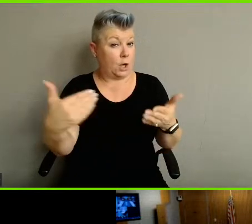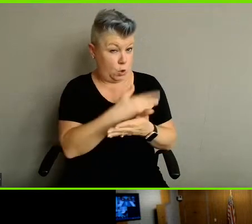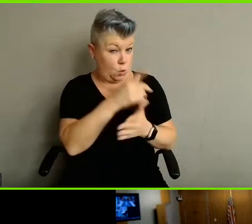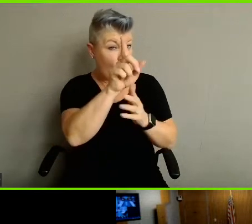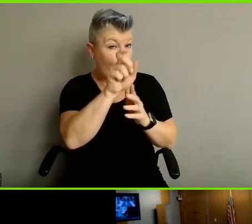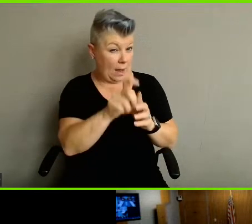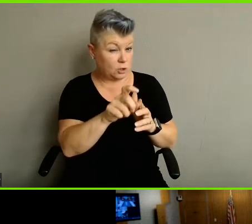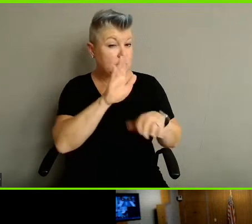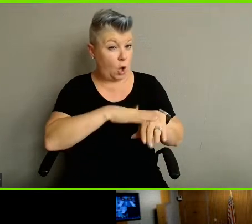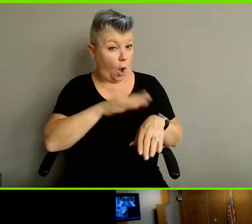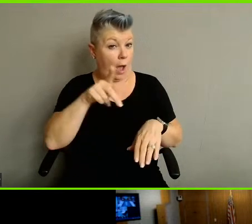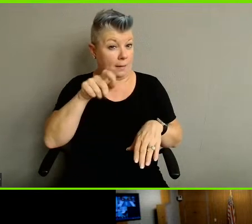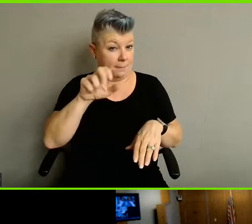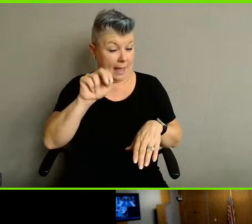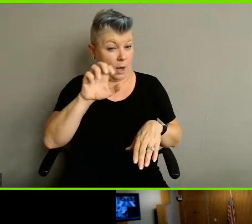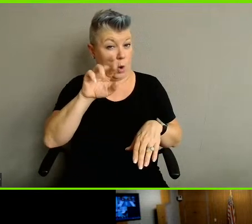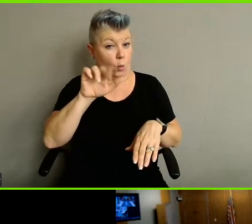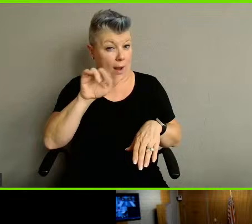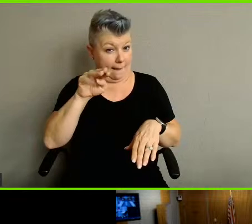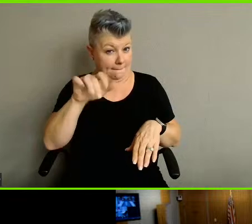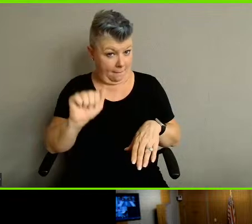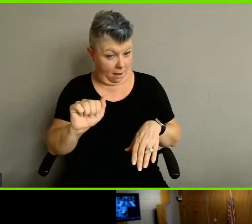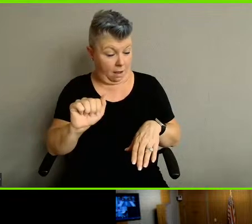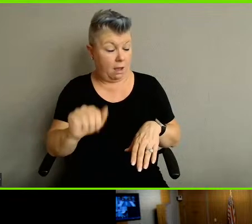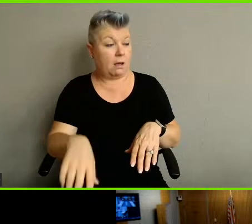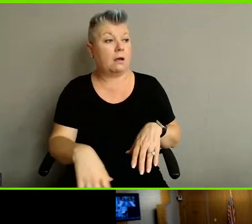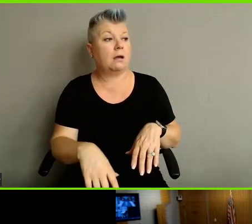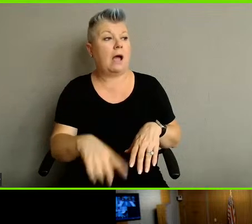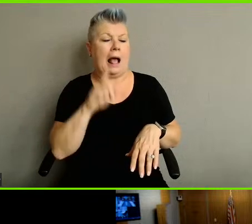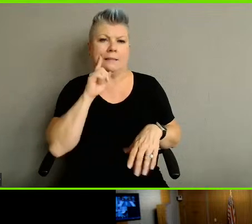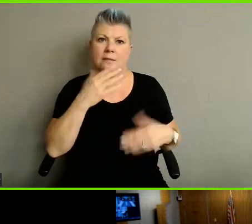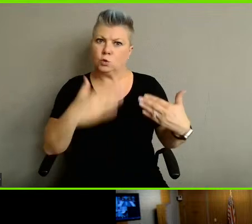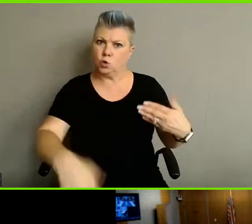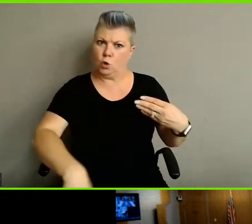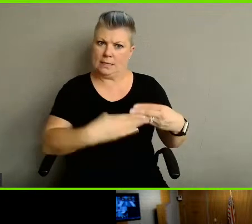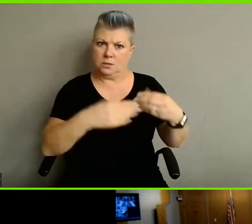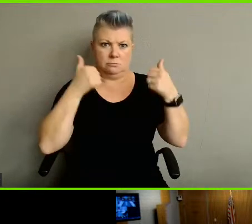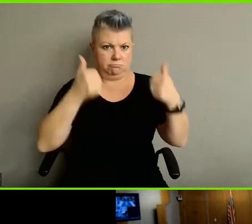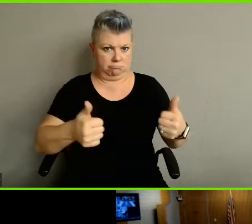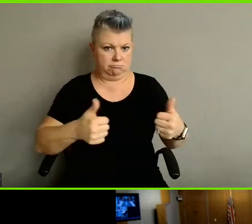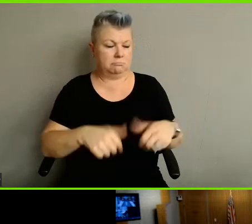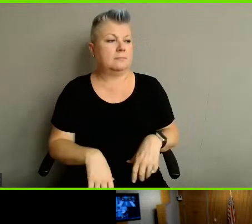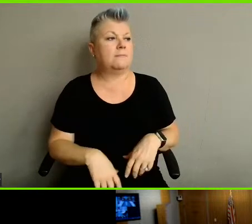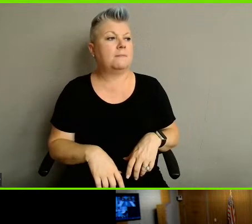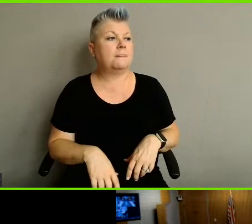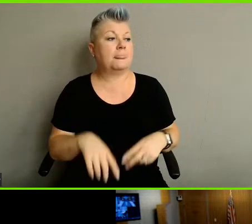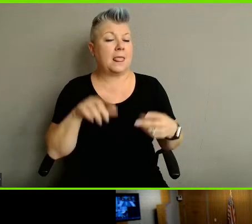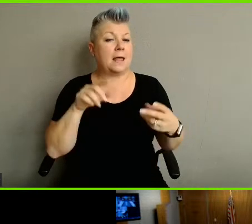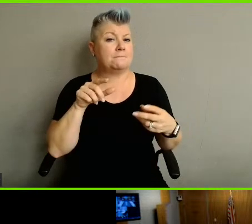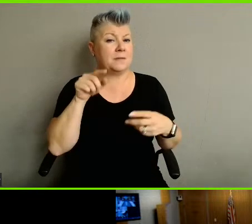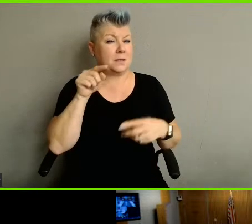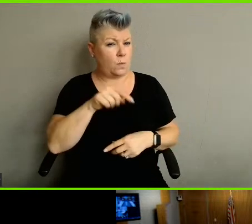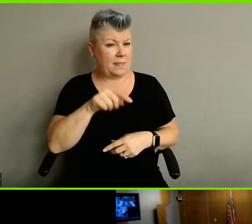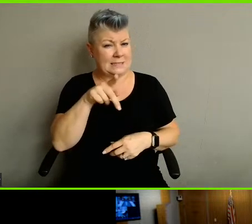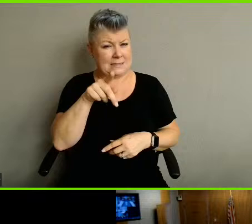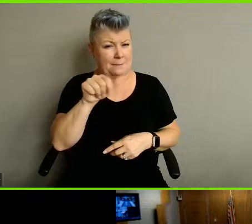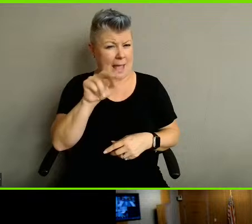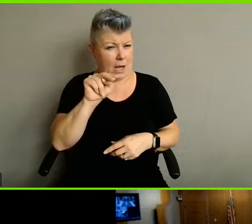the questions that we've collectively said. I think those are good additions. This is panorama.